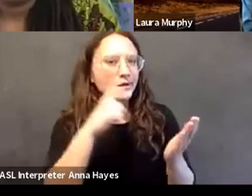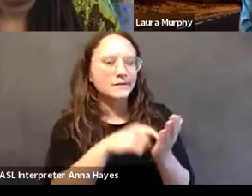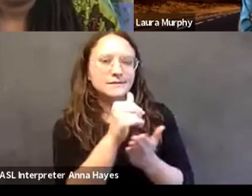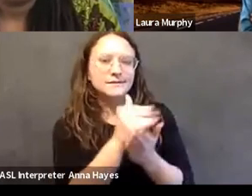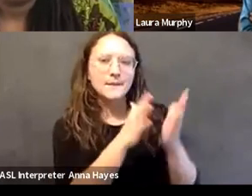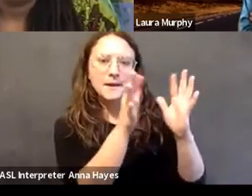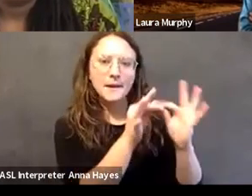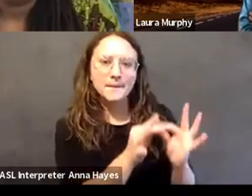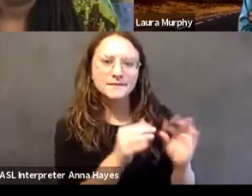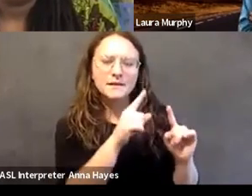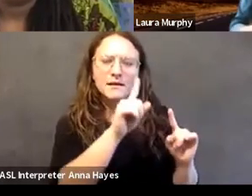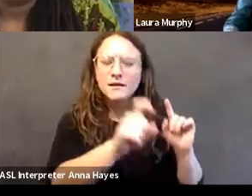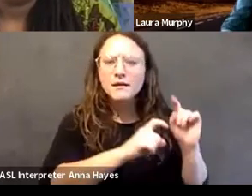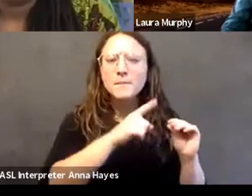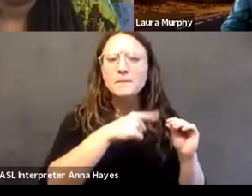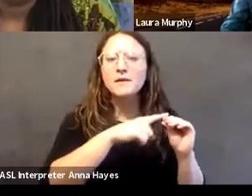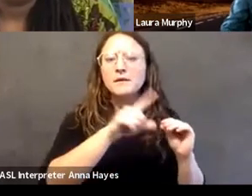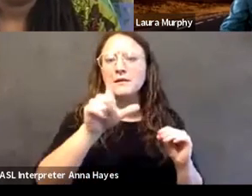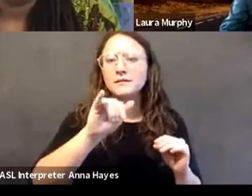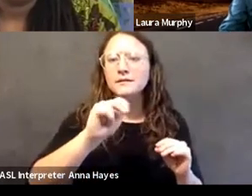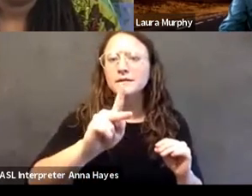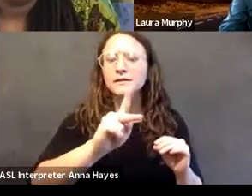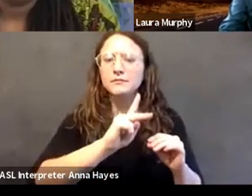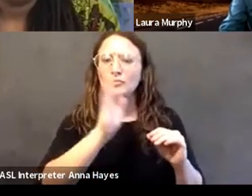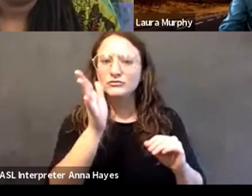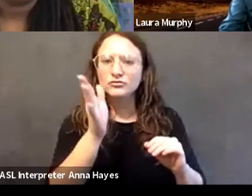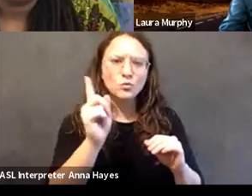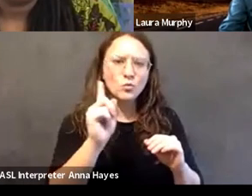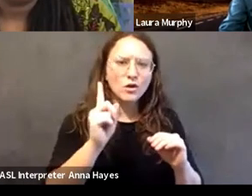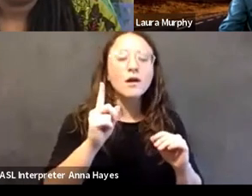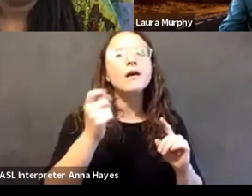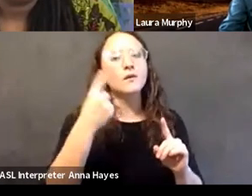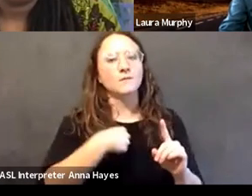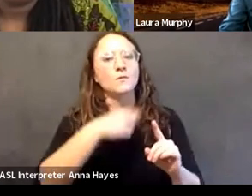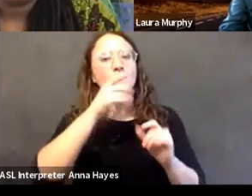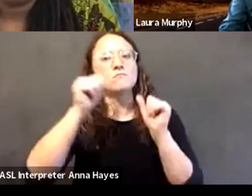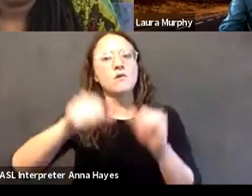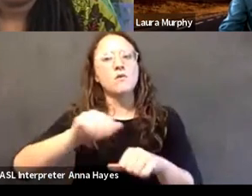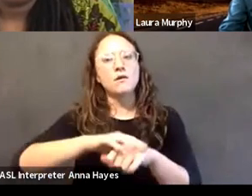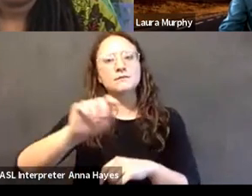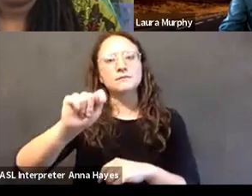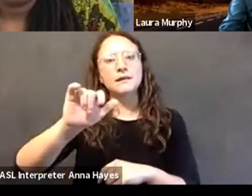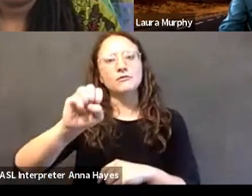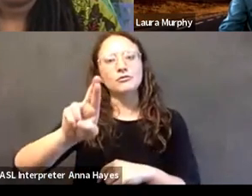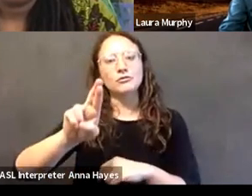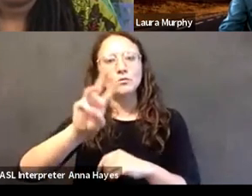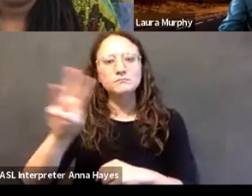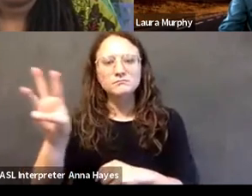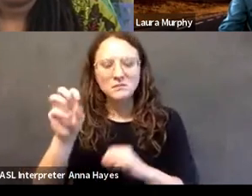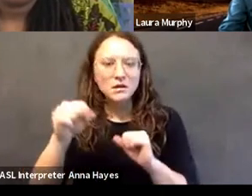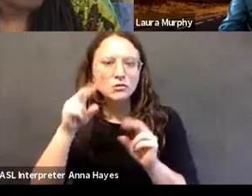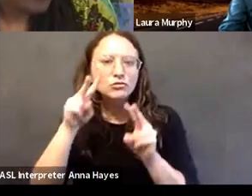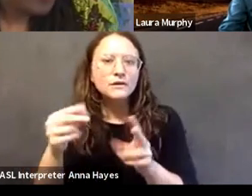that links, presentations, videos will all be posted on the Taylor website, so you can see those things